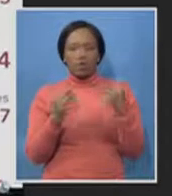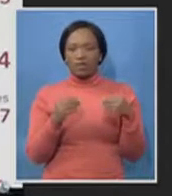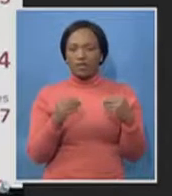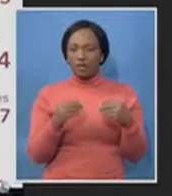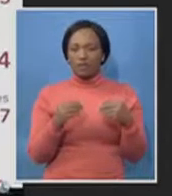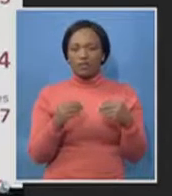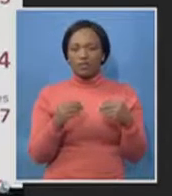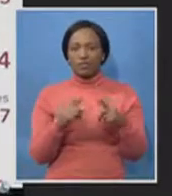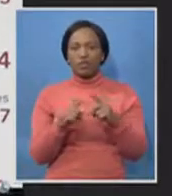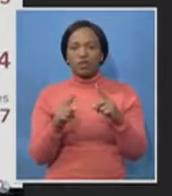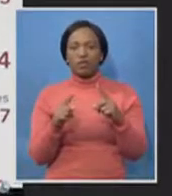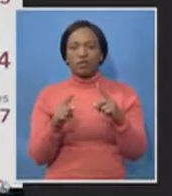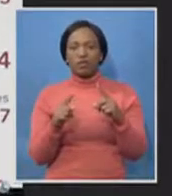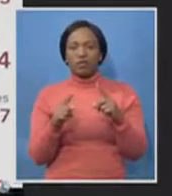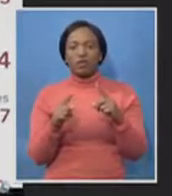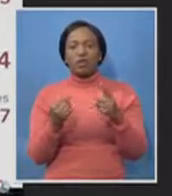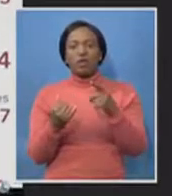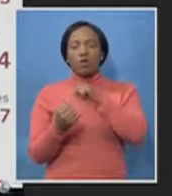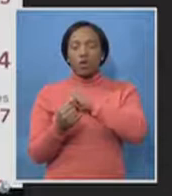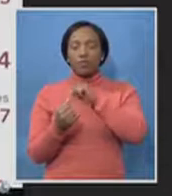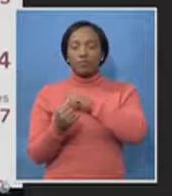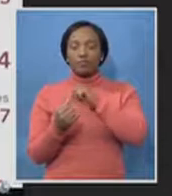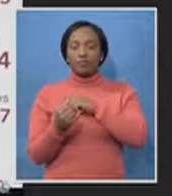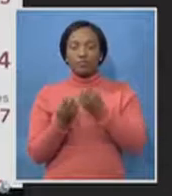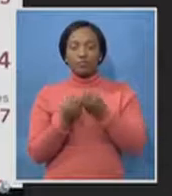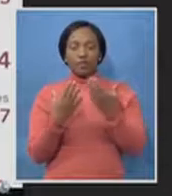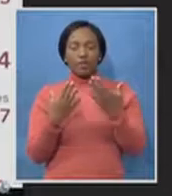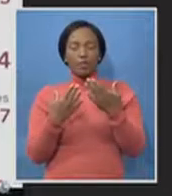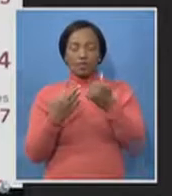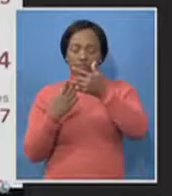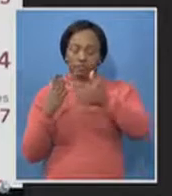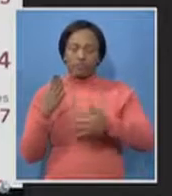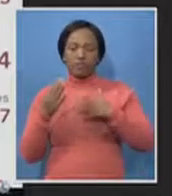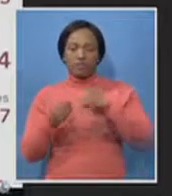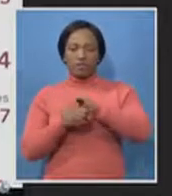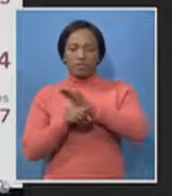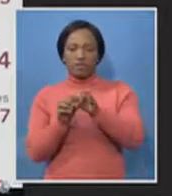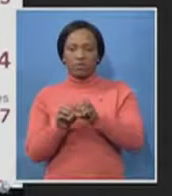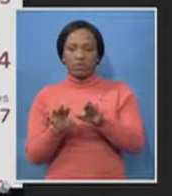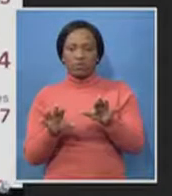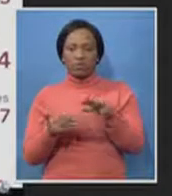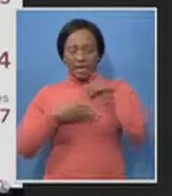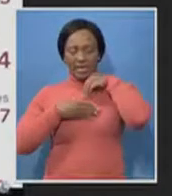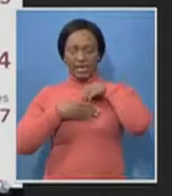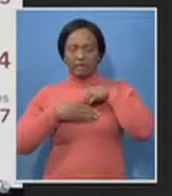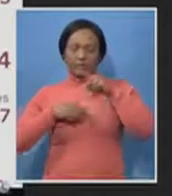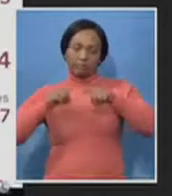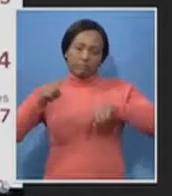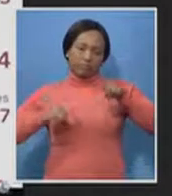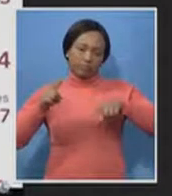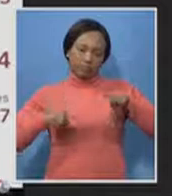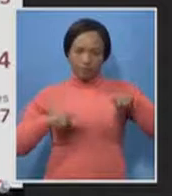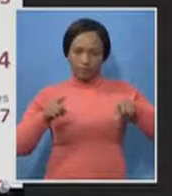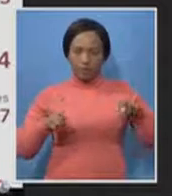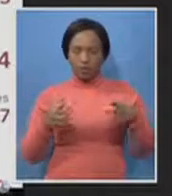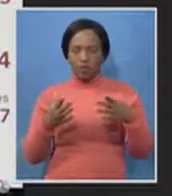because of a number of things about the virus. One is it's genetically very stable, unlike HIV, which changes all the time.